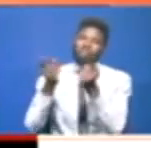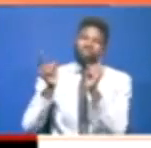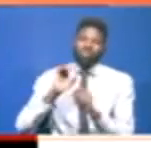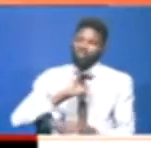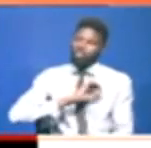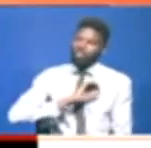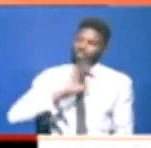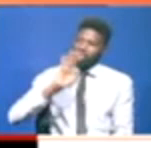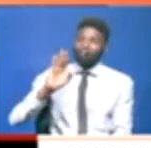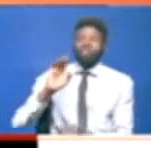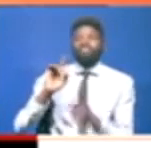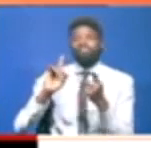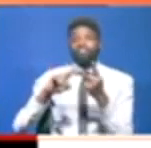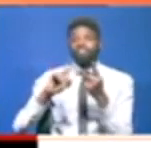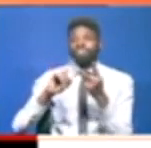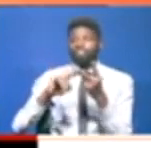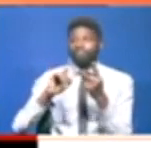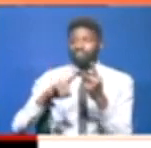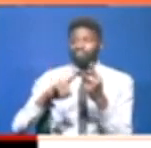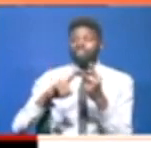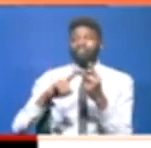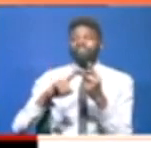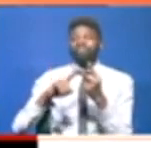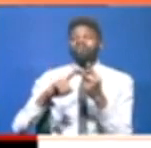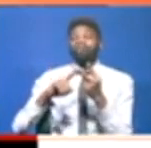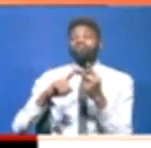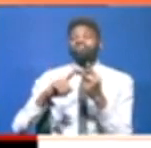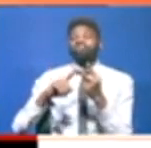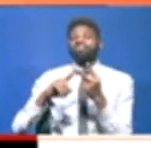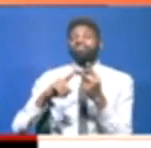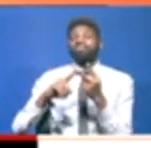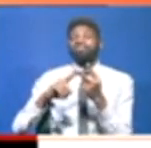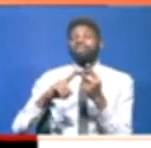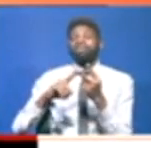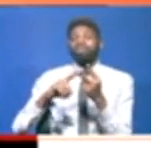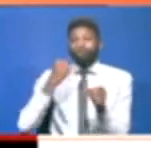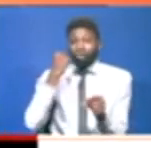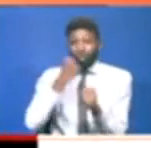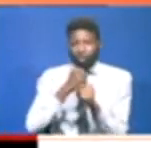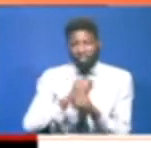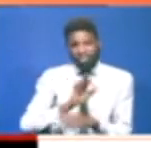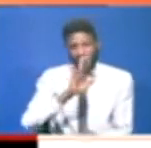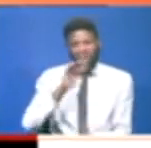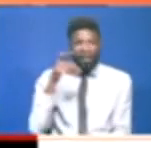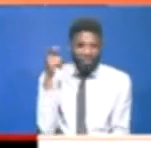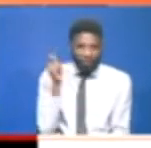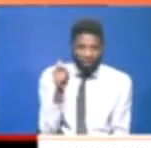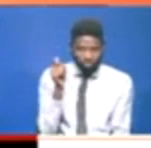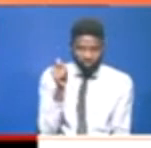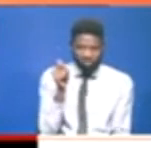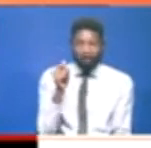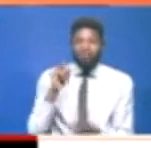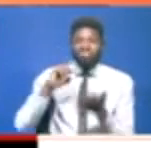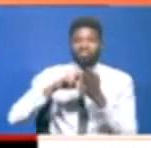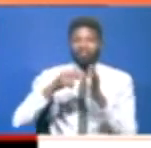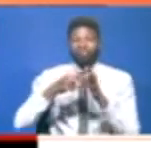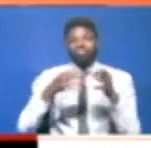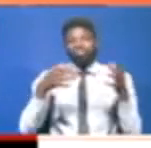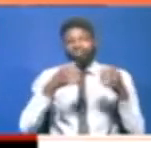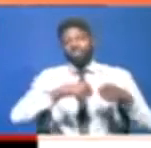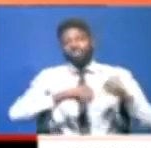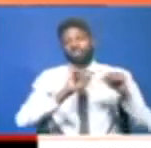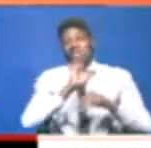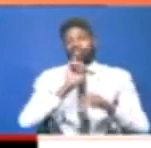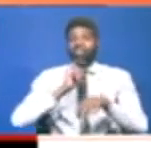we have the occupational pension schemes. Mm-hmm. Those are now the ones that are run by the employers. So once you join